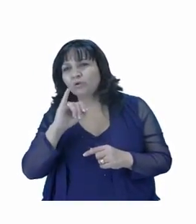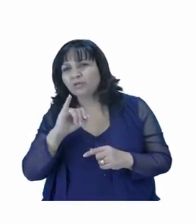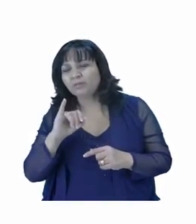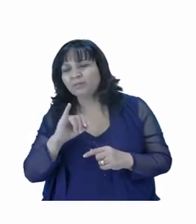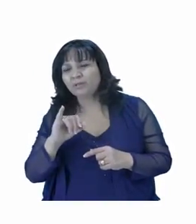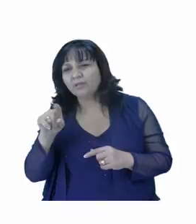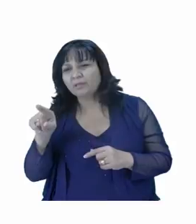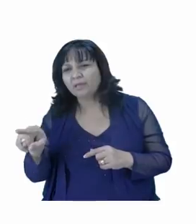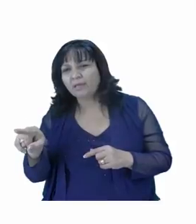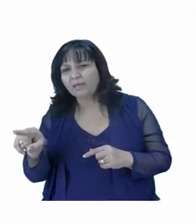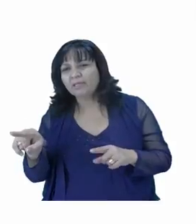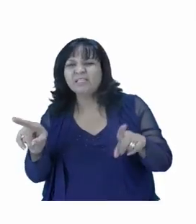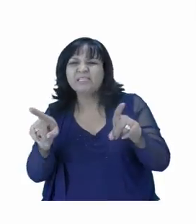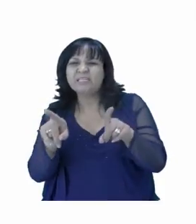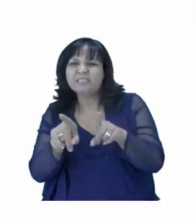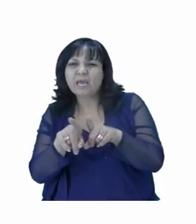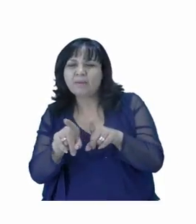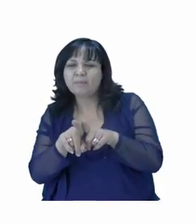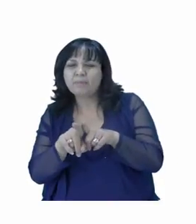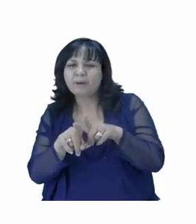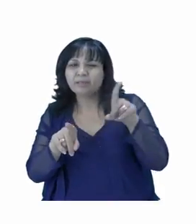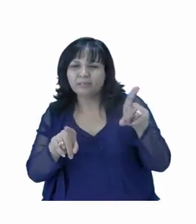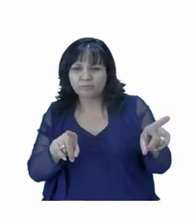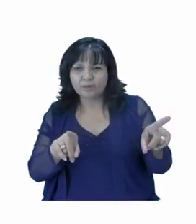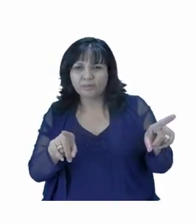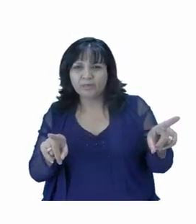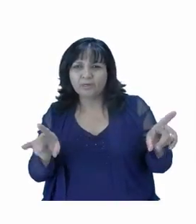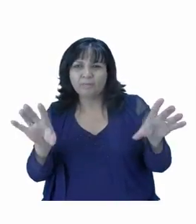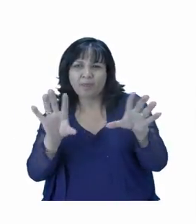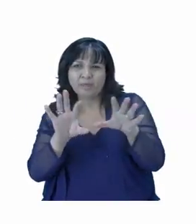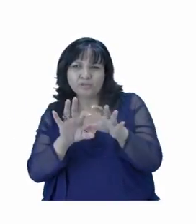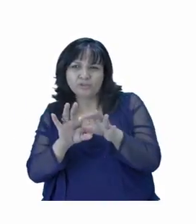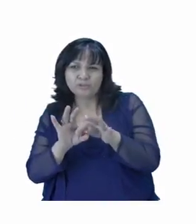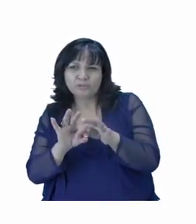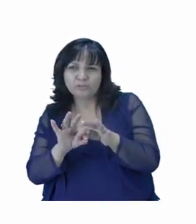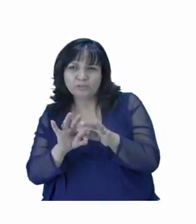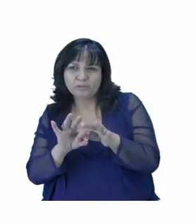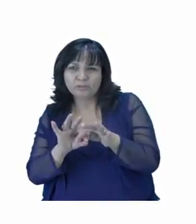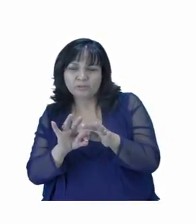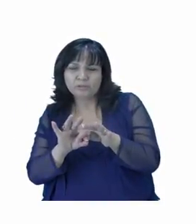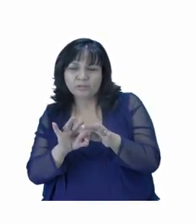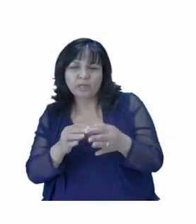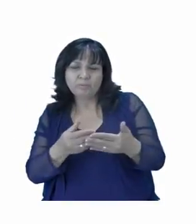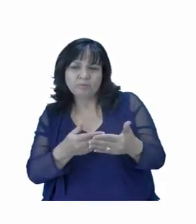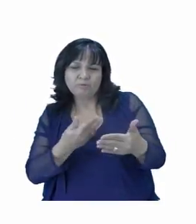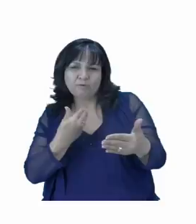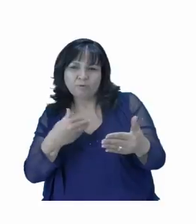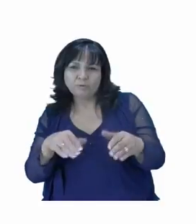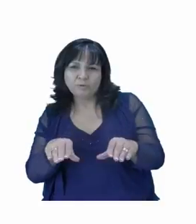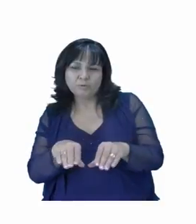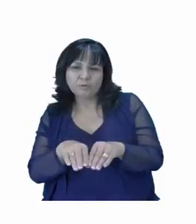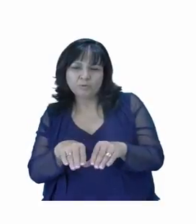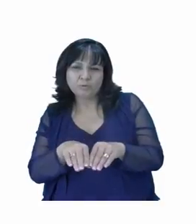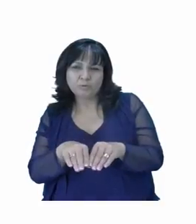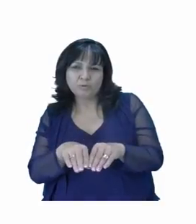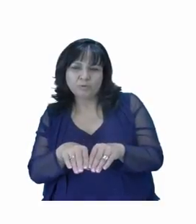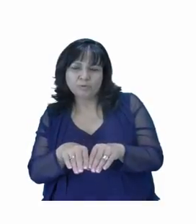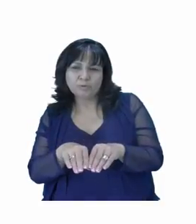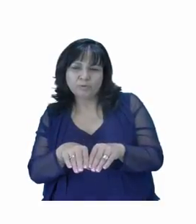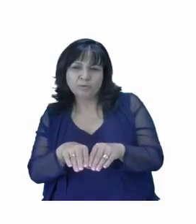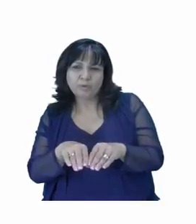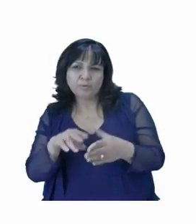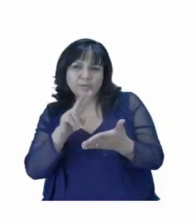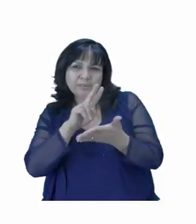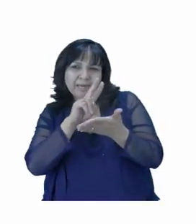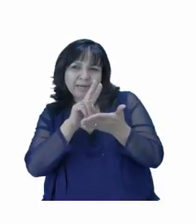match the shape on the left. But before we can do that, let us first read what shapes